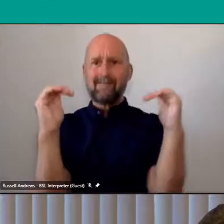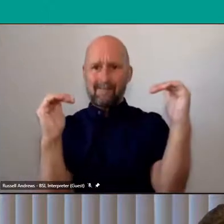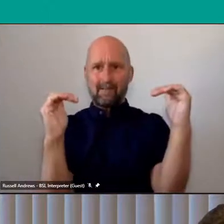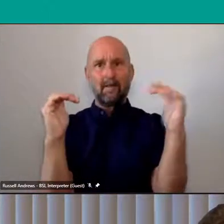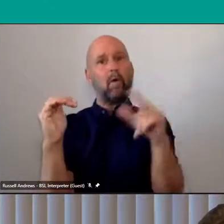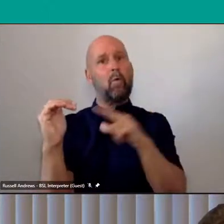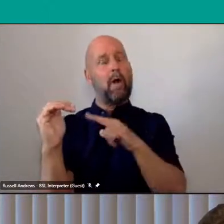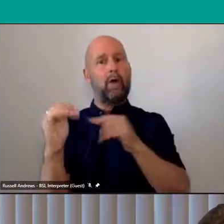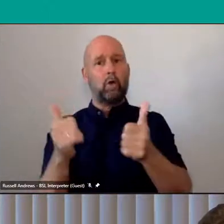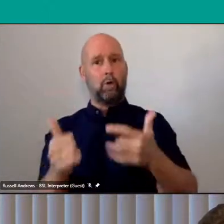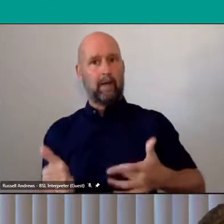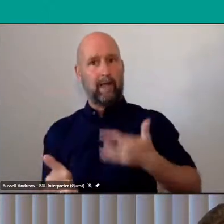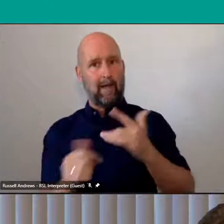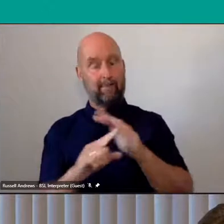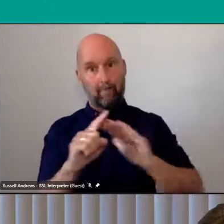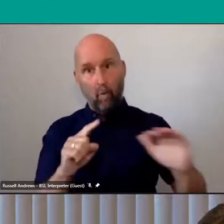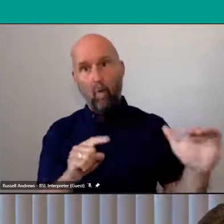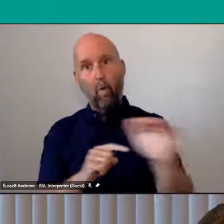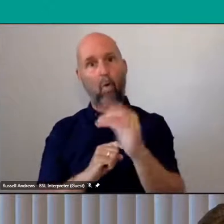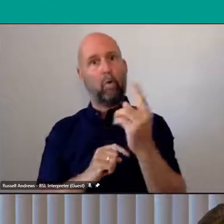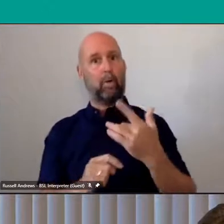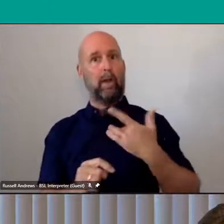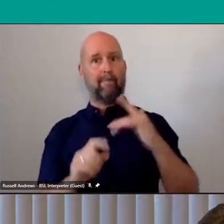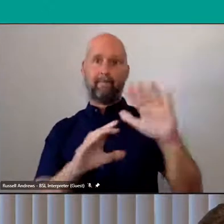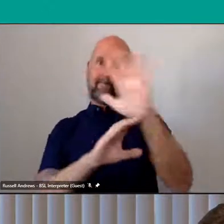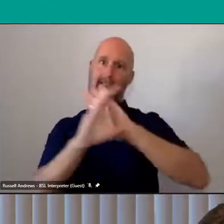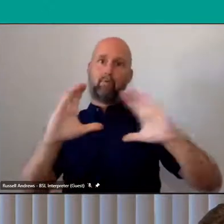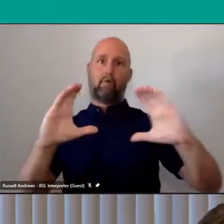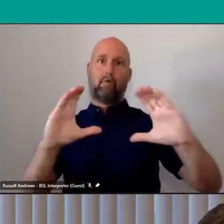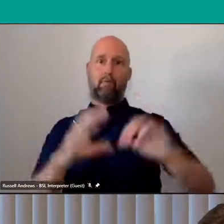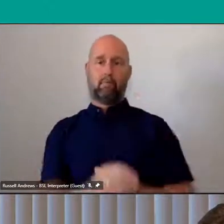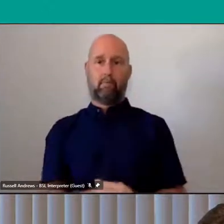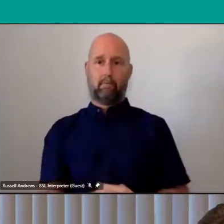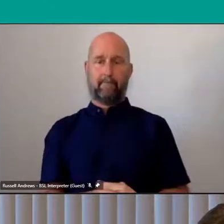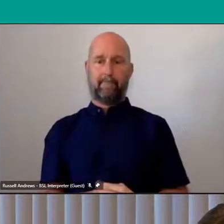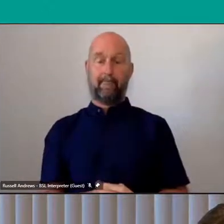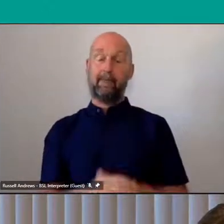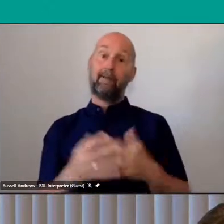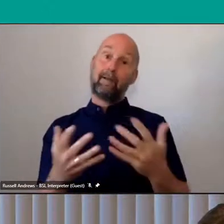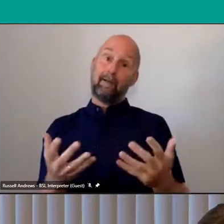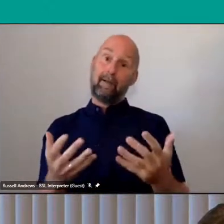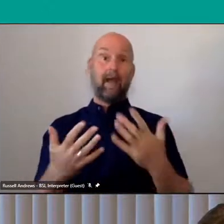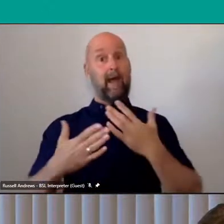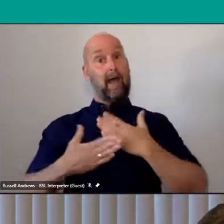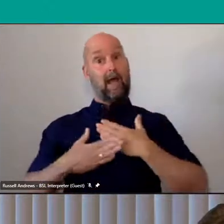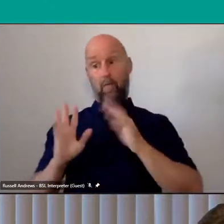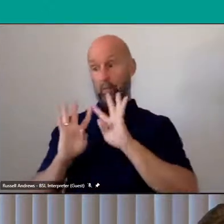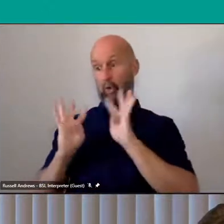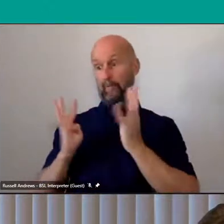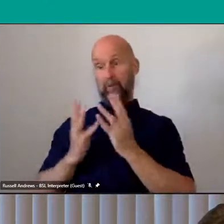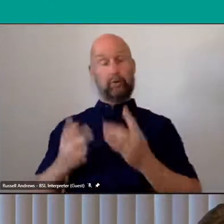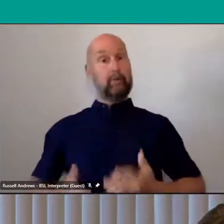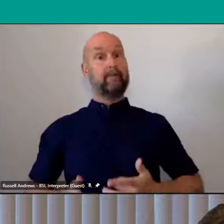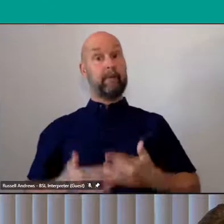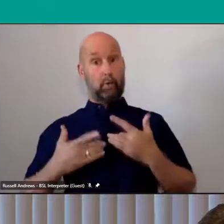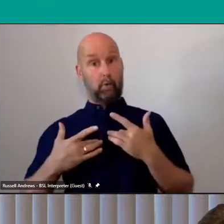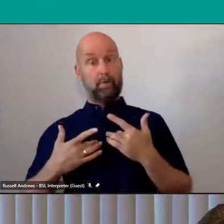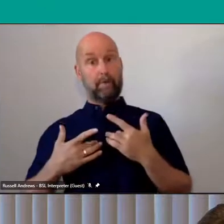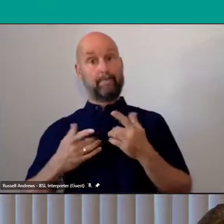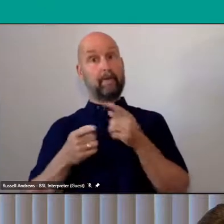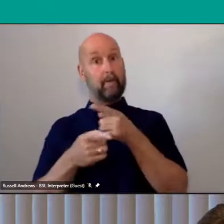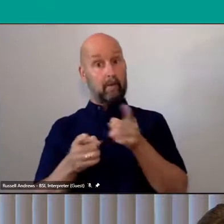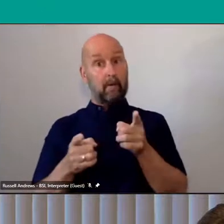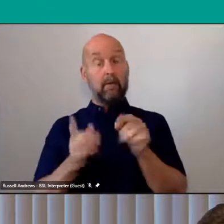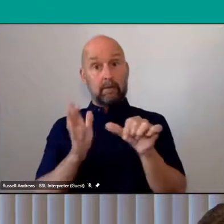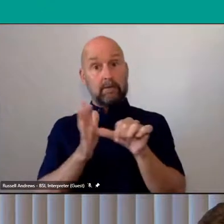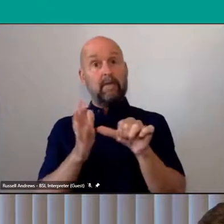a good life for all across the city region. And, you know, our view is that this is going to be hard. It's